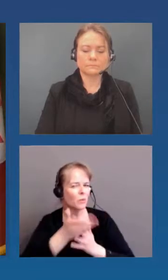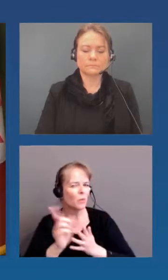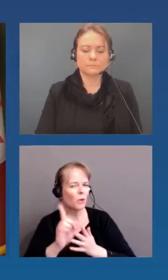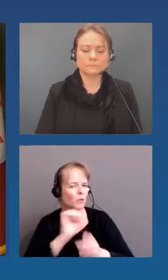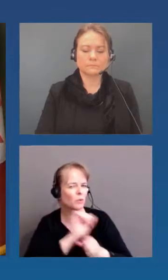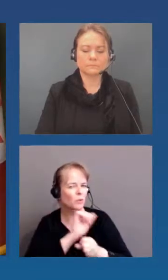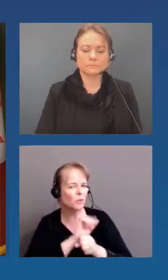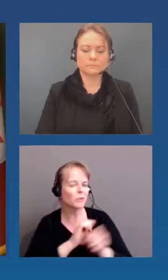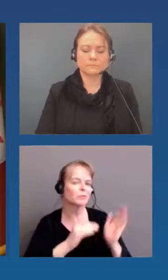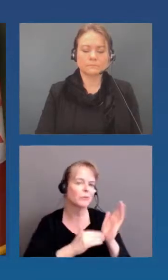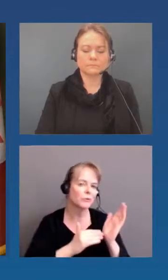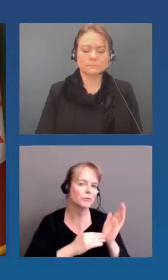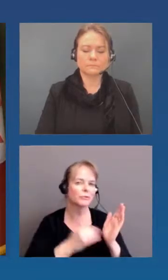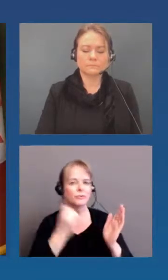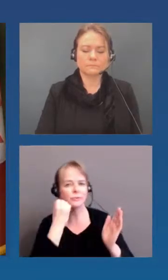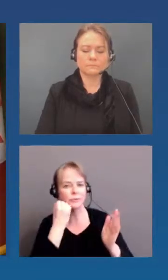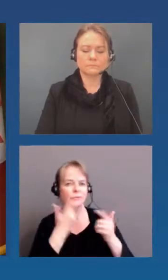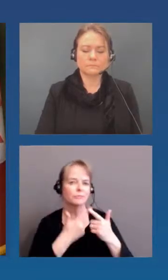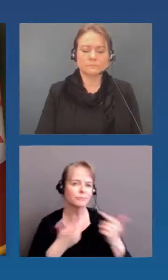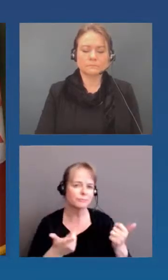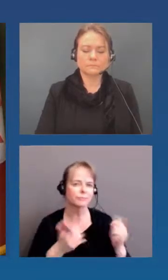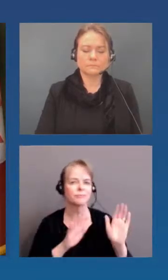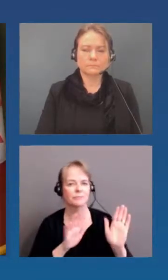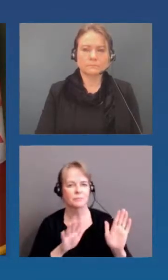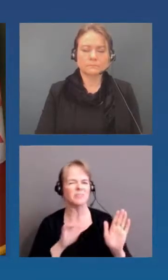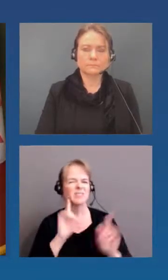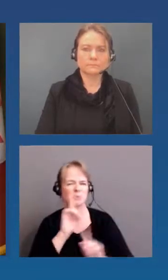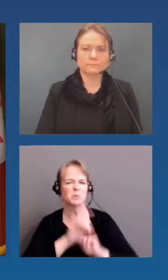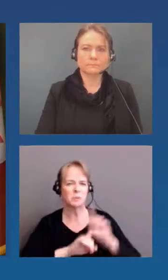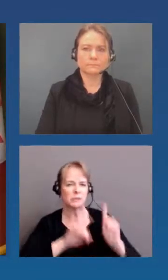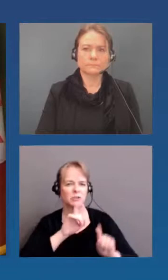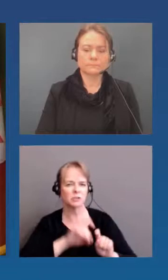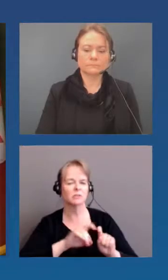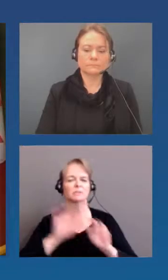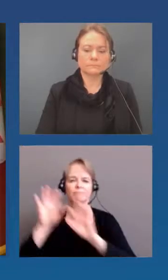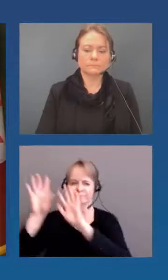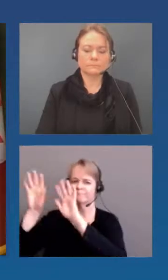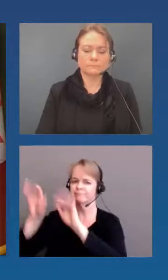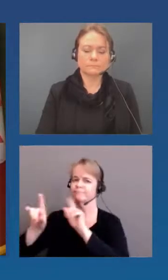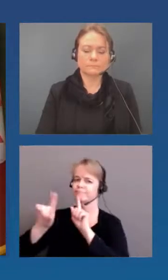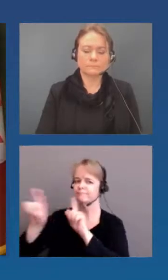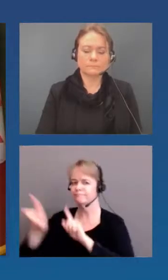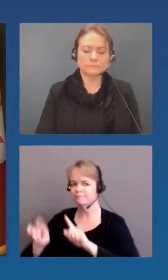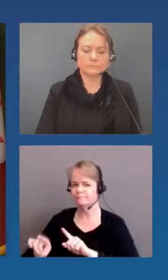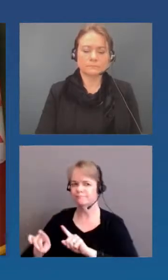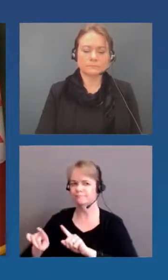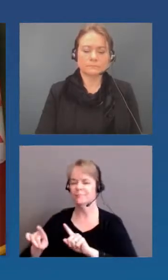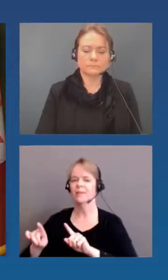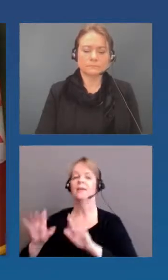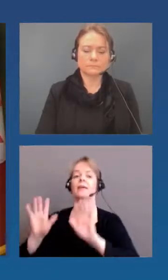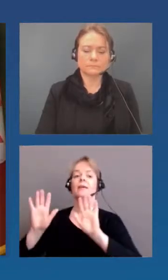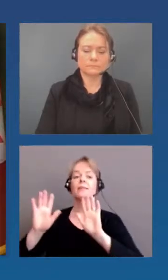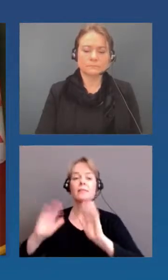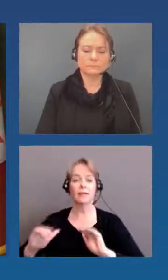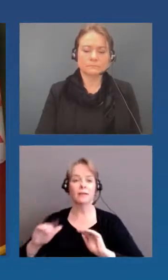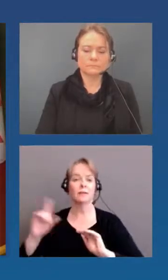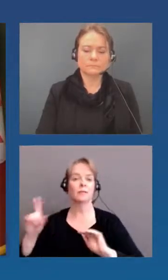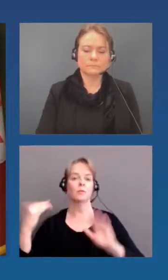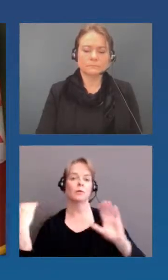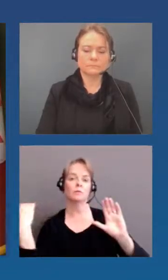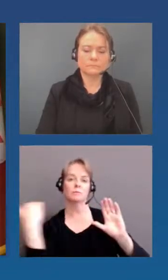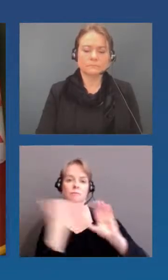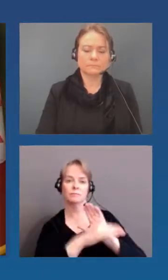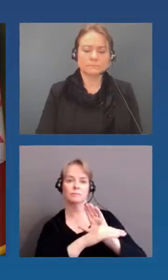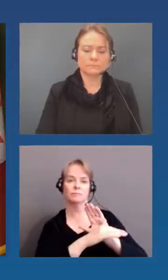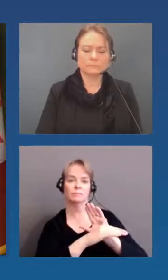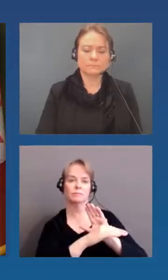they're working in right now. So it's going to go through some screening process there. Then they'll receive an email to communicate with them